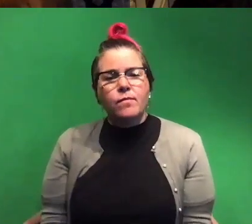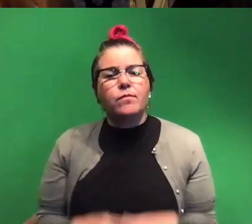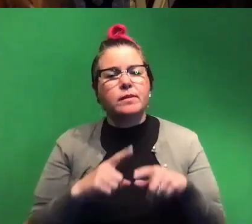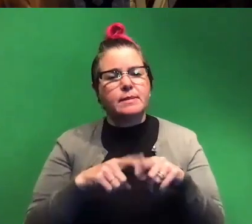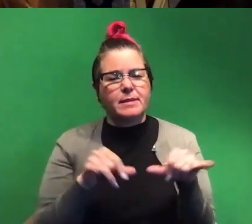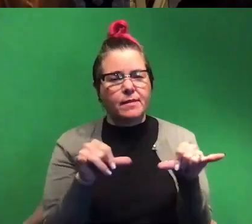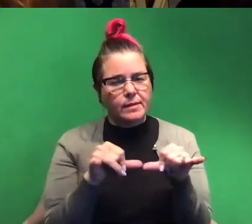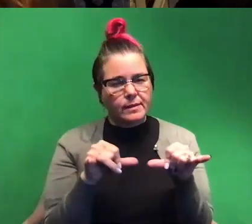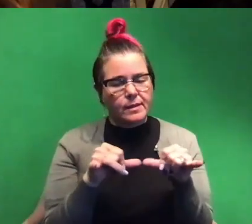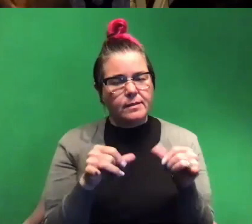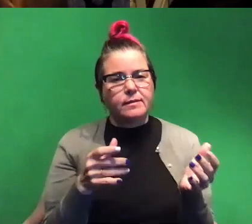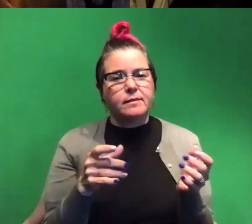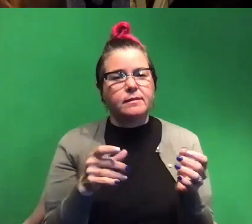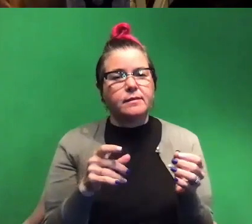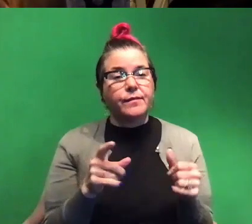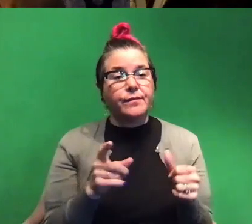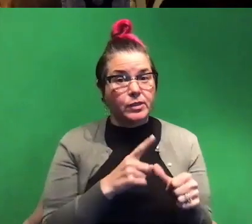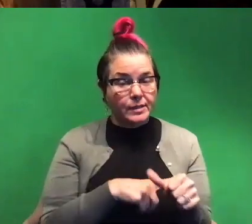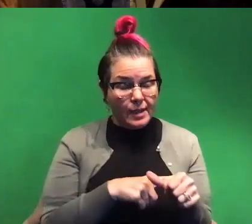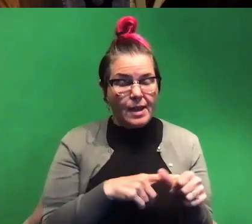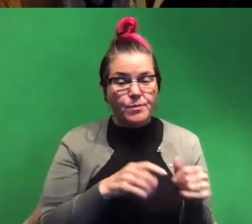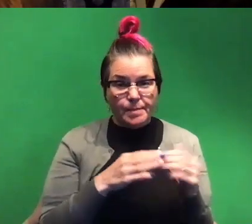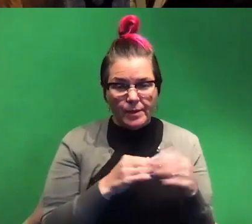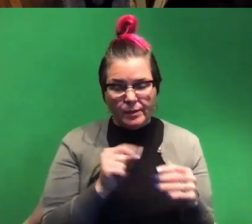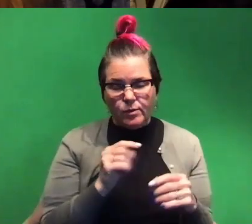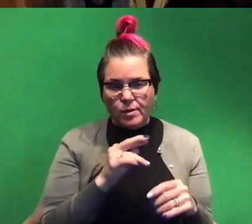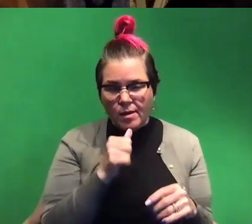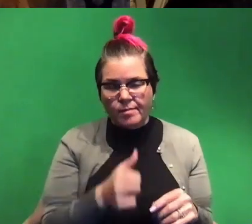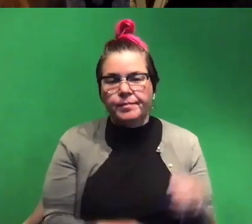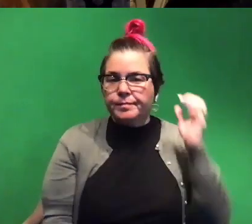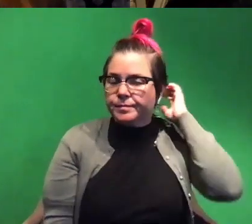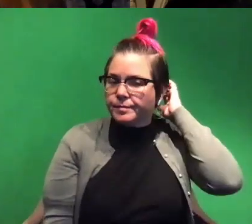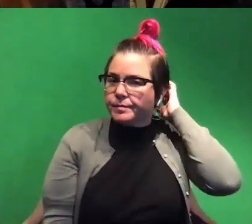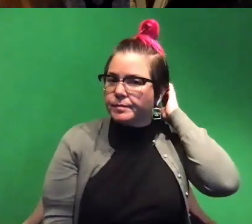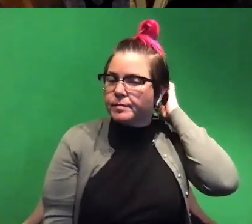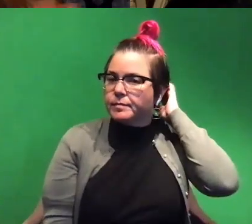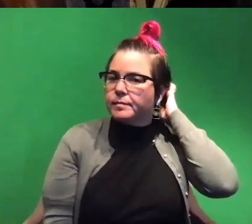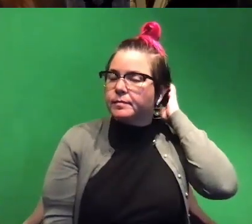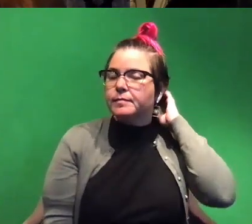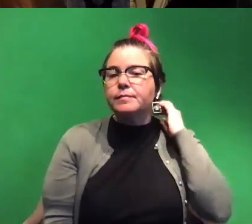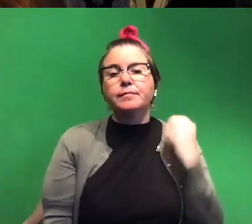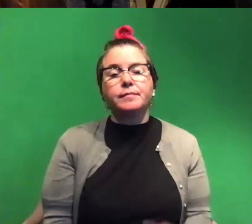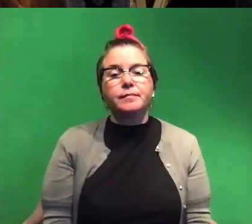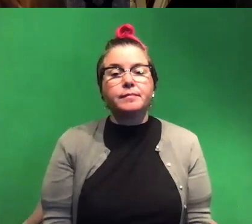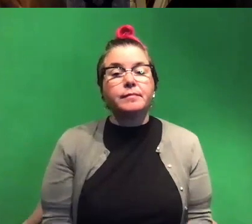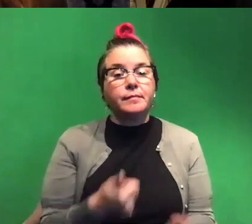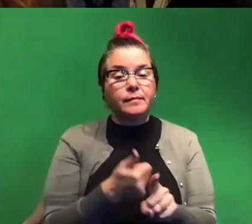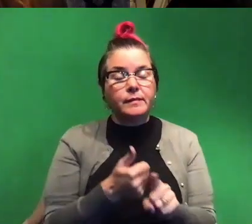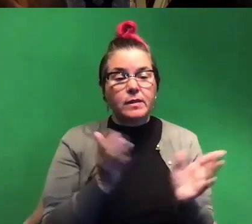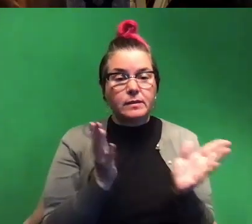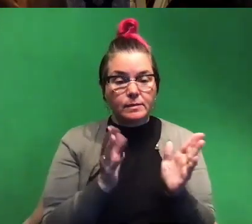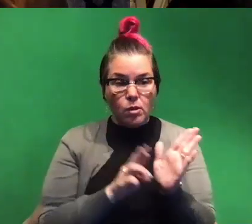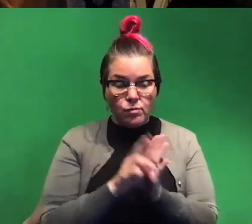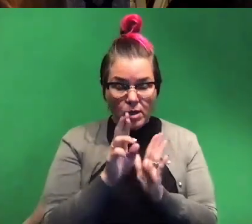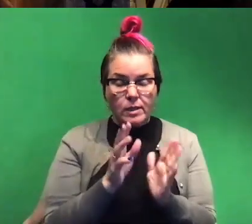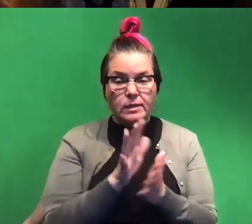size and whether it's the first time you're doing it. So if it is a smaller rocket that is